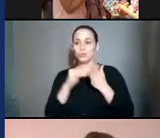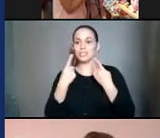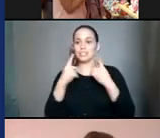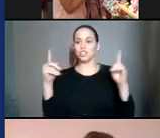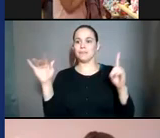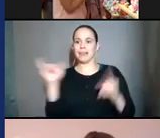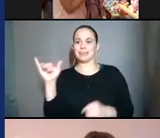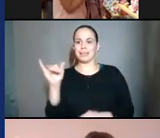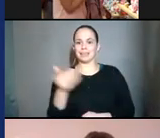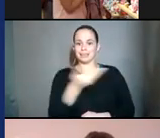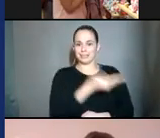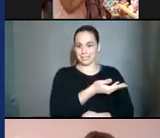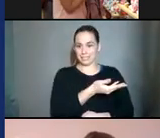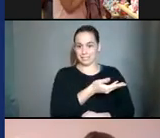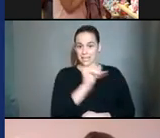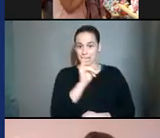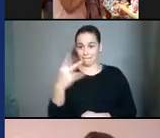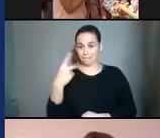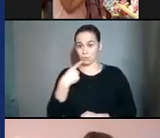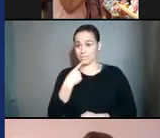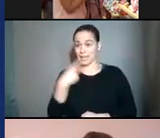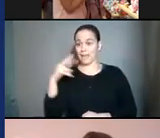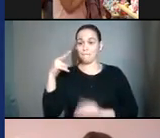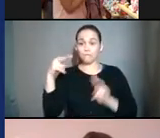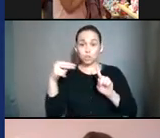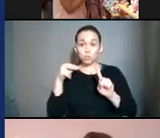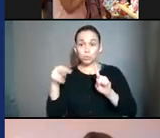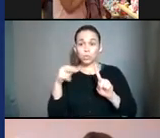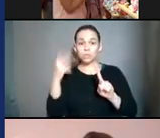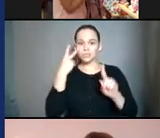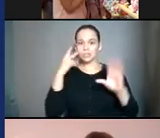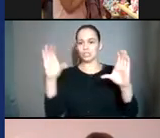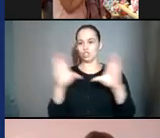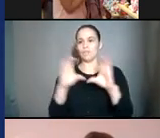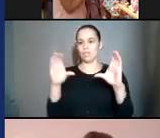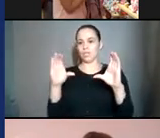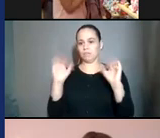If you click on the View button, you will see a certificate that can be